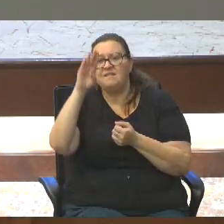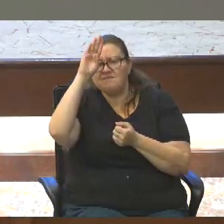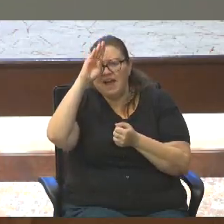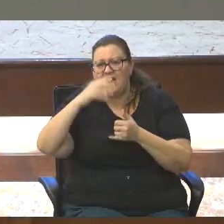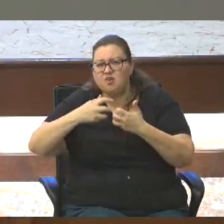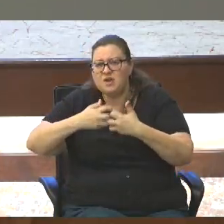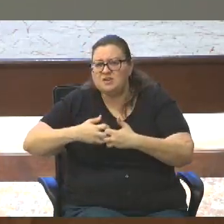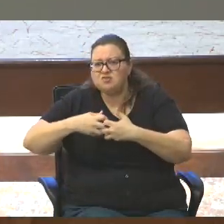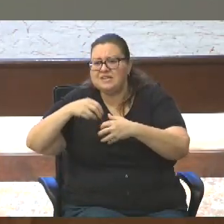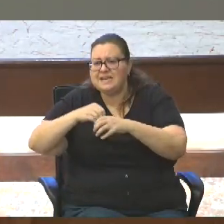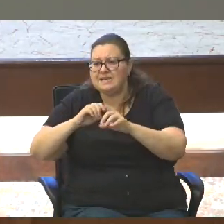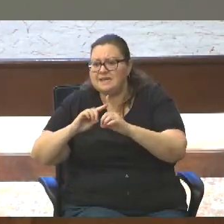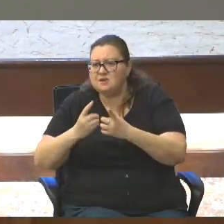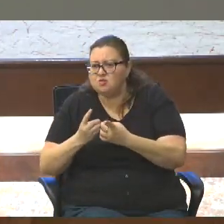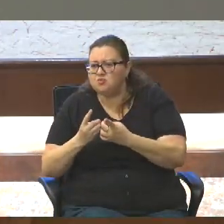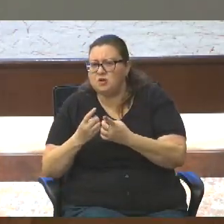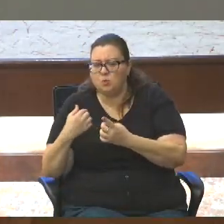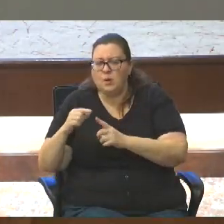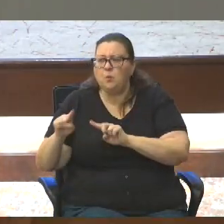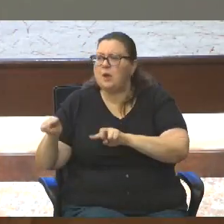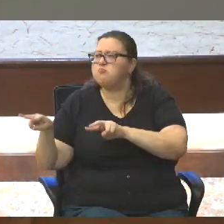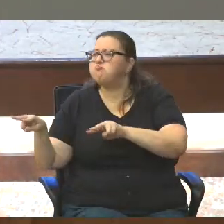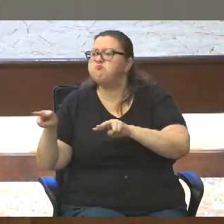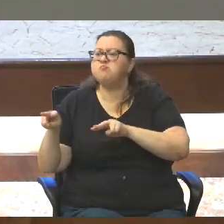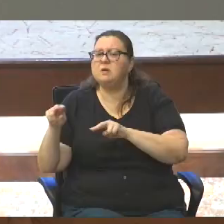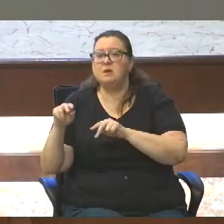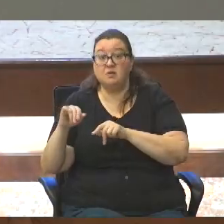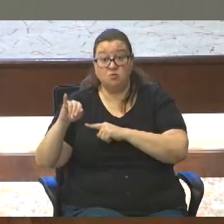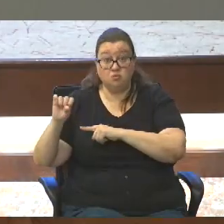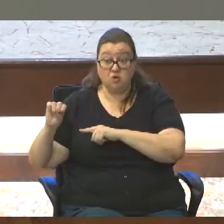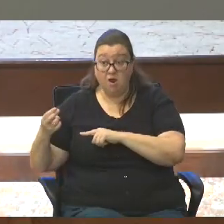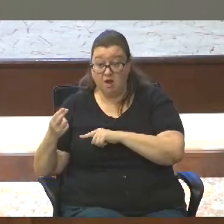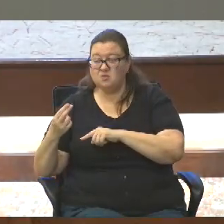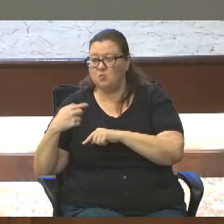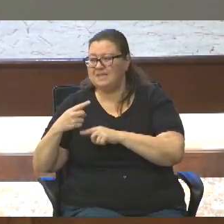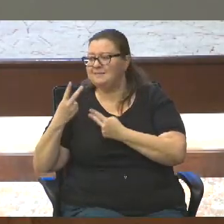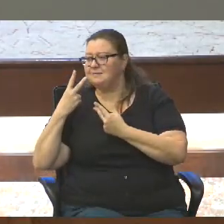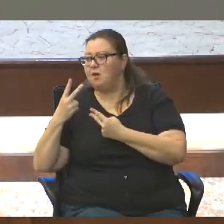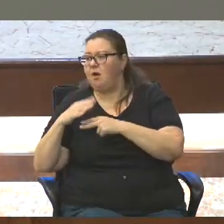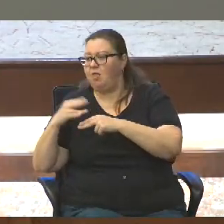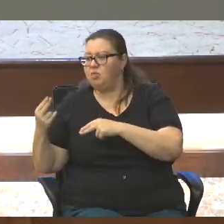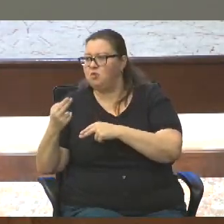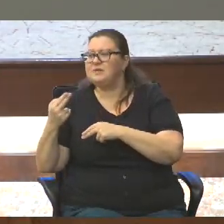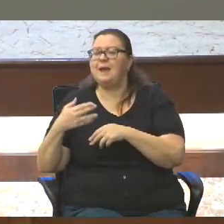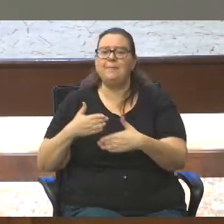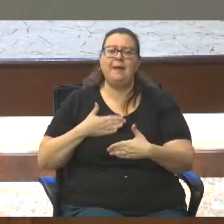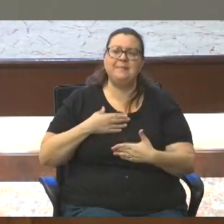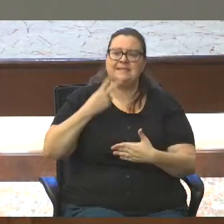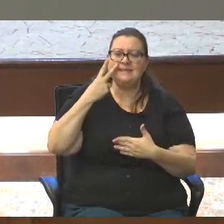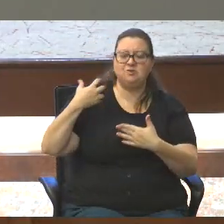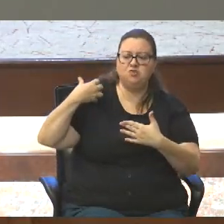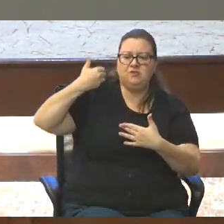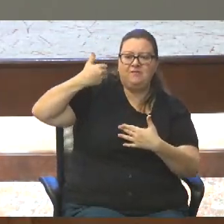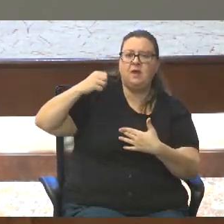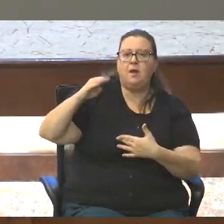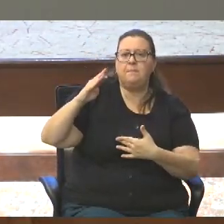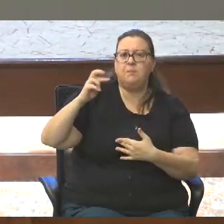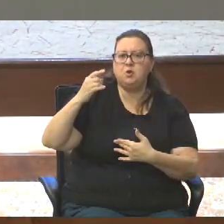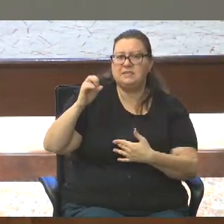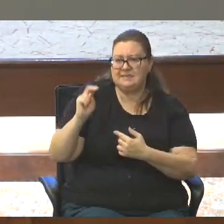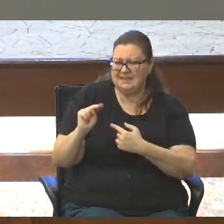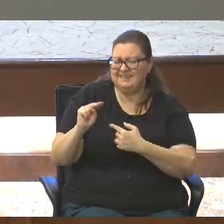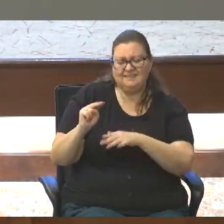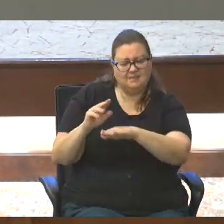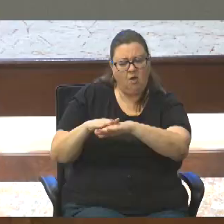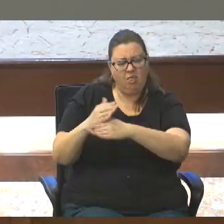Josh, Thursday, right? And I'm happy to see Interim Chief Bergerson. That's on the